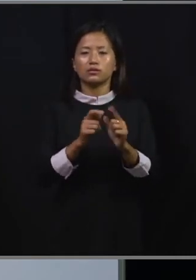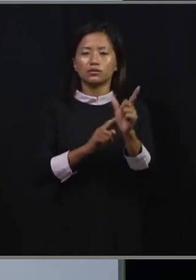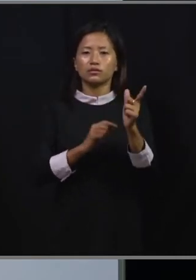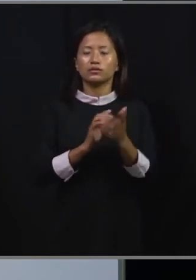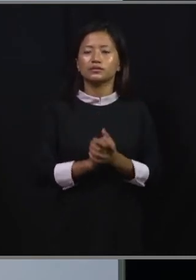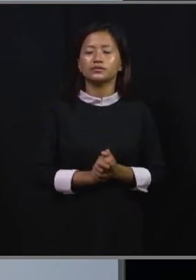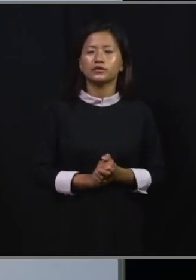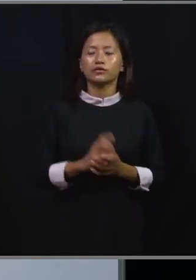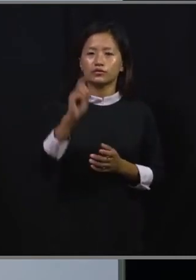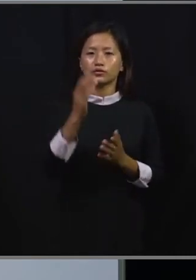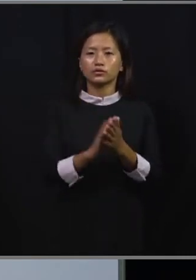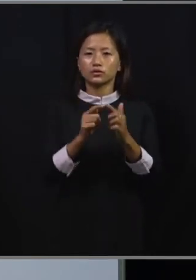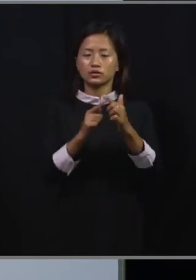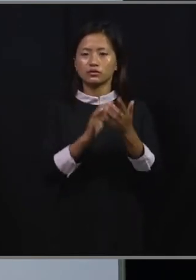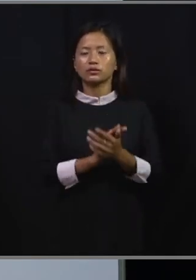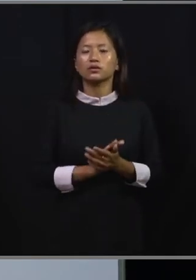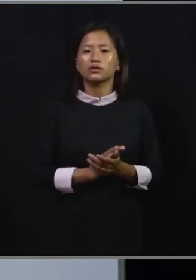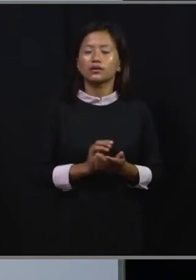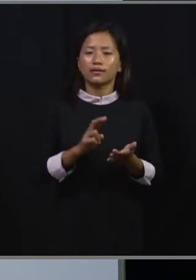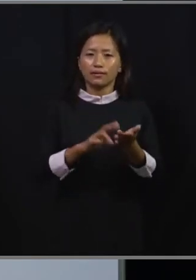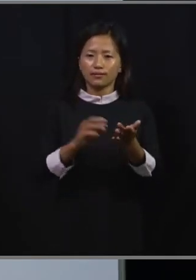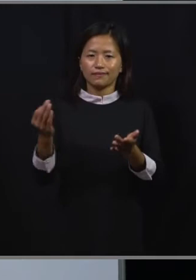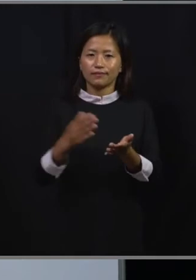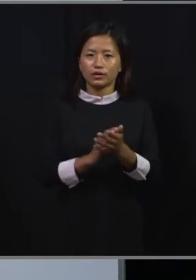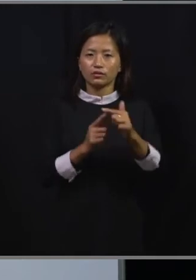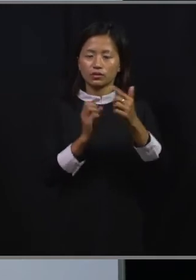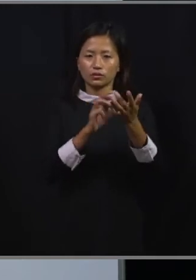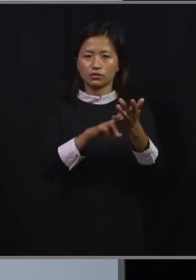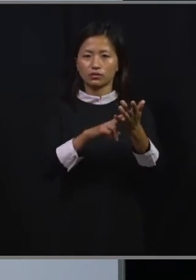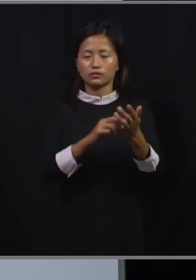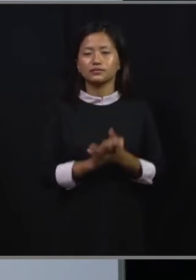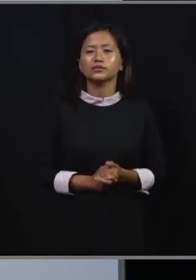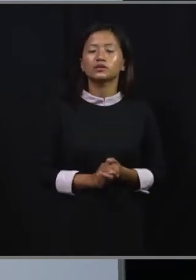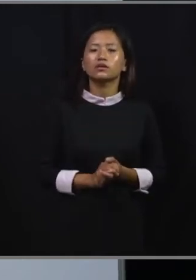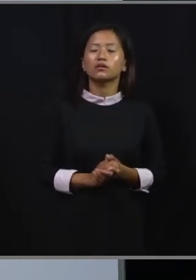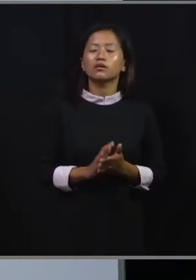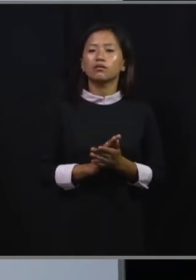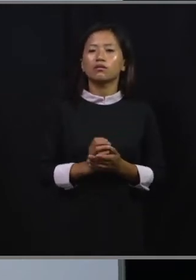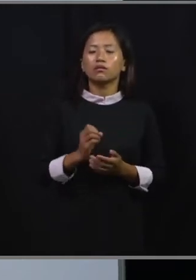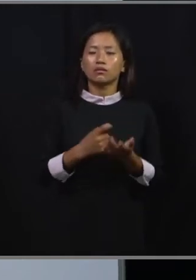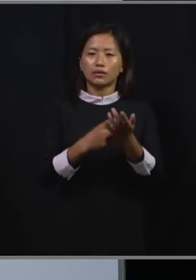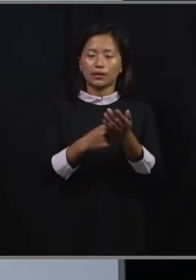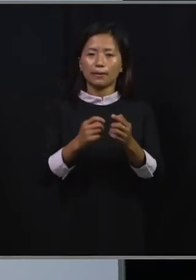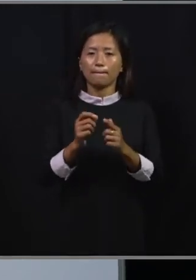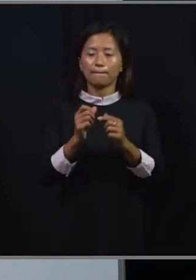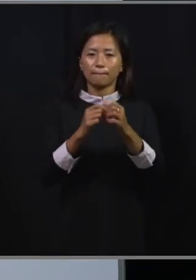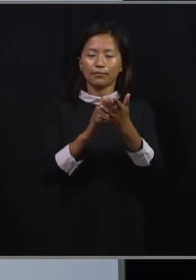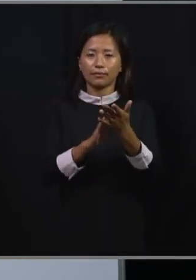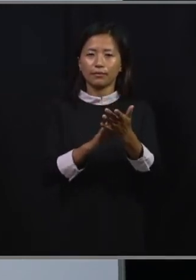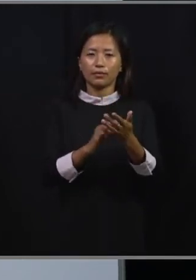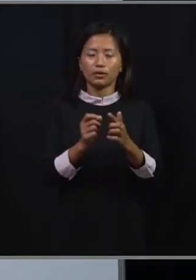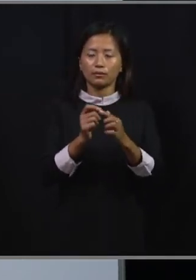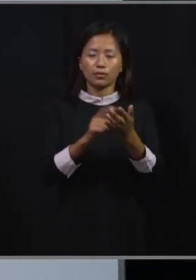Okay, so first theory was given by Newton, which we call Newton's corpuscular theorem, right? We call what?